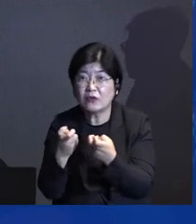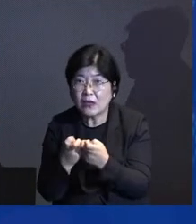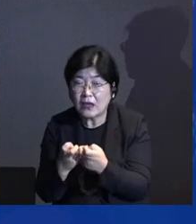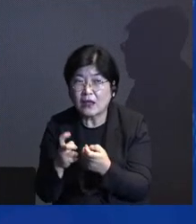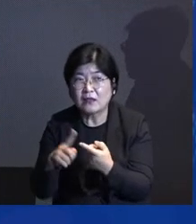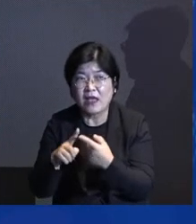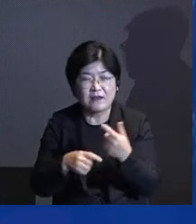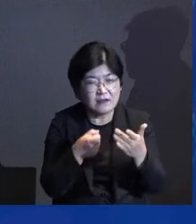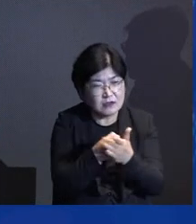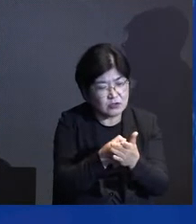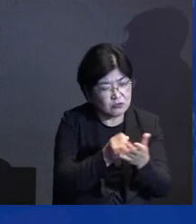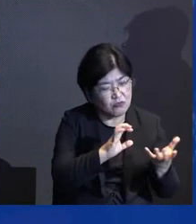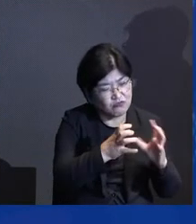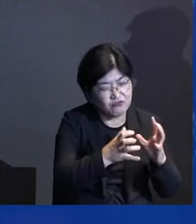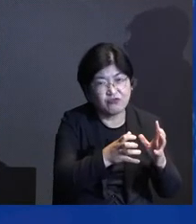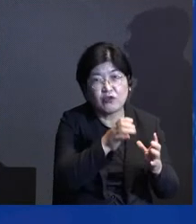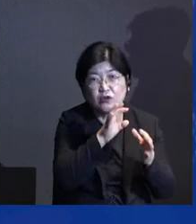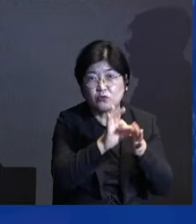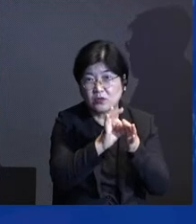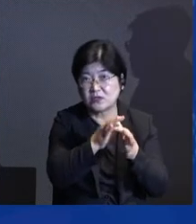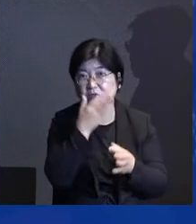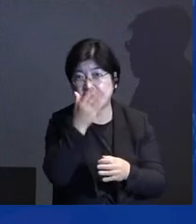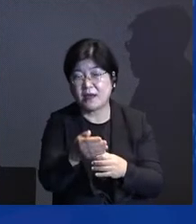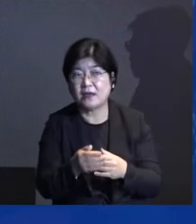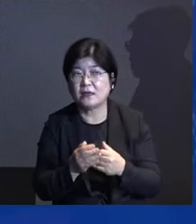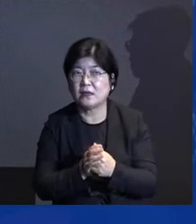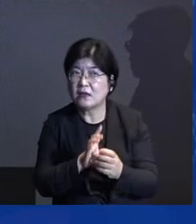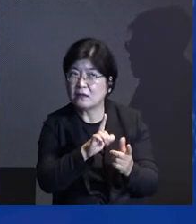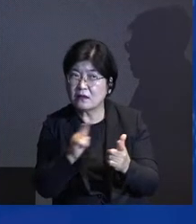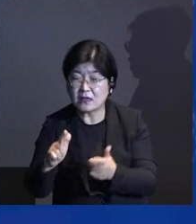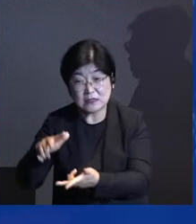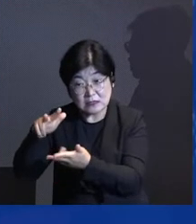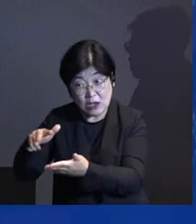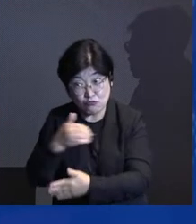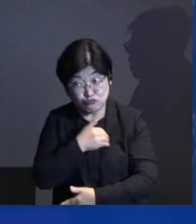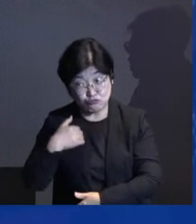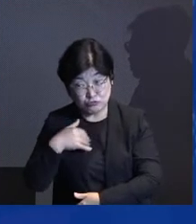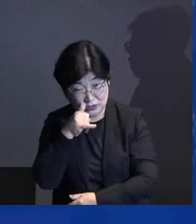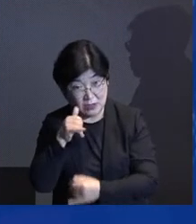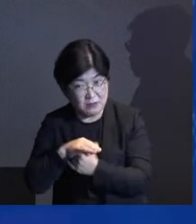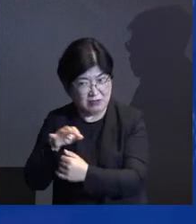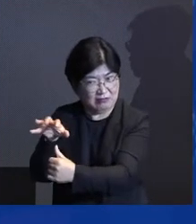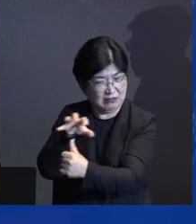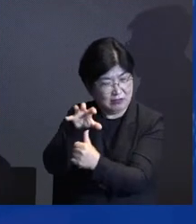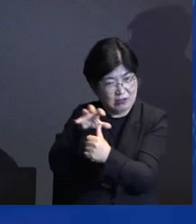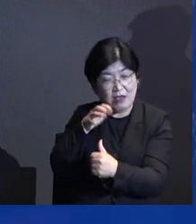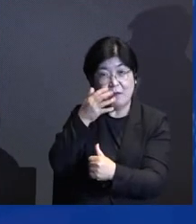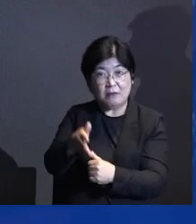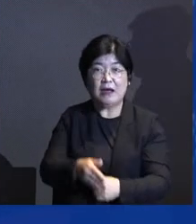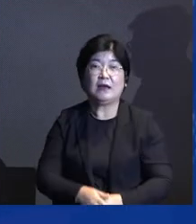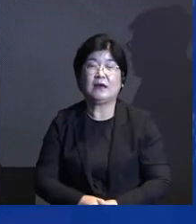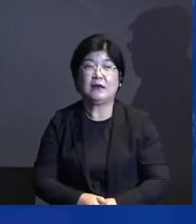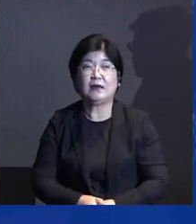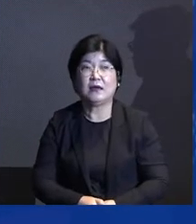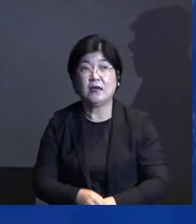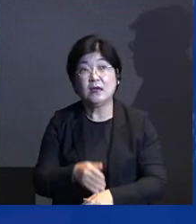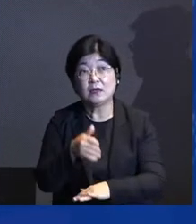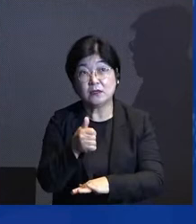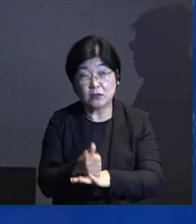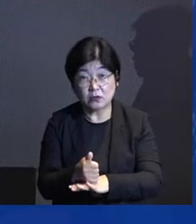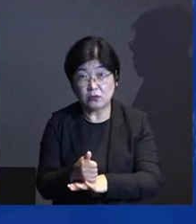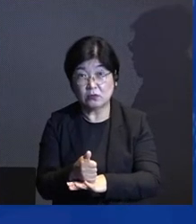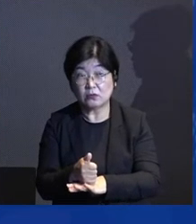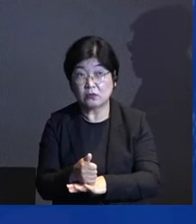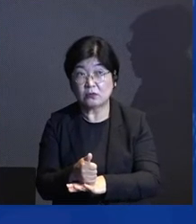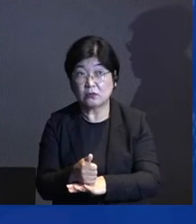the more resources they can mobilize, because their reputation increases with time. And when